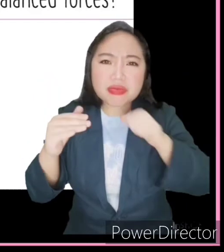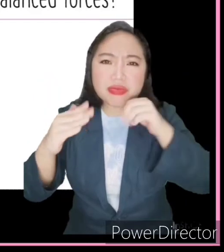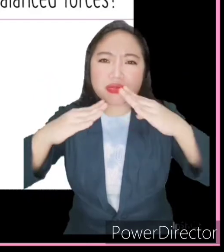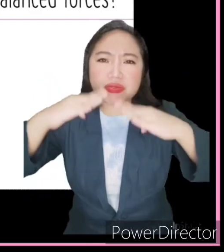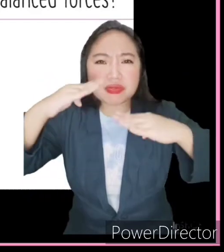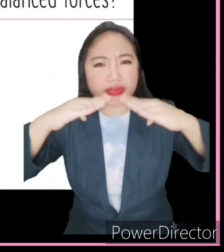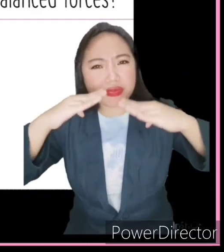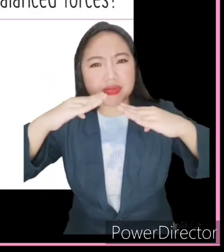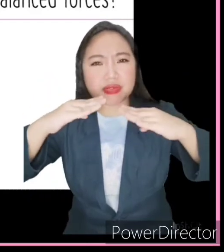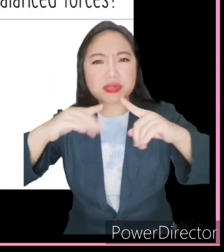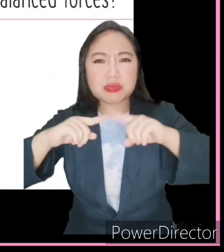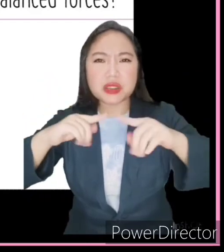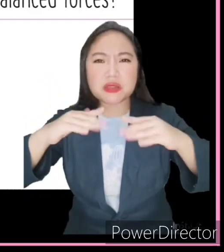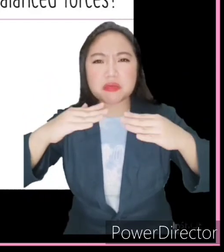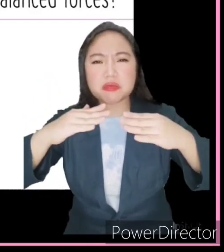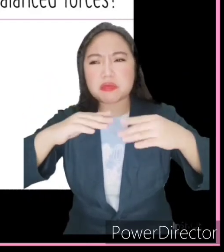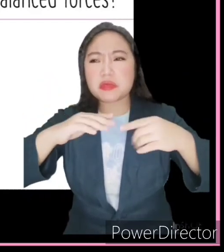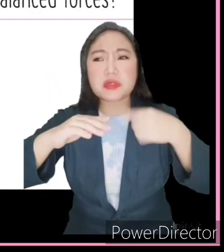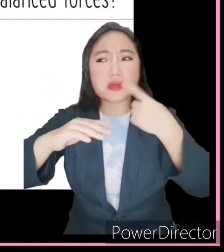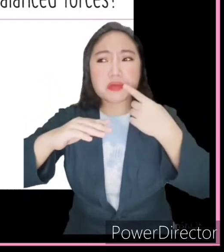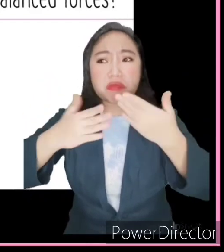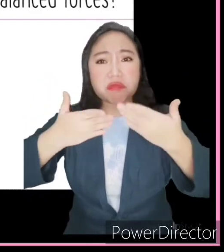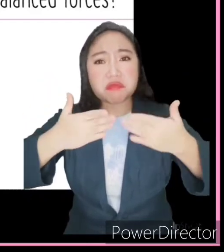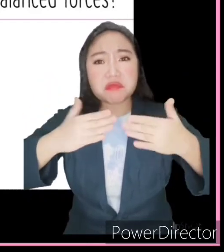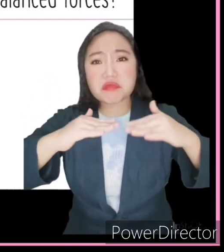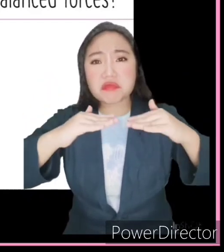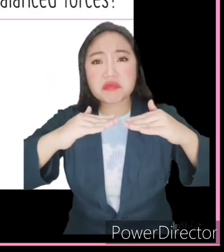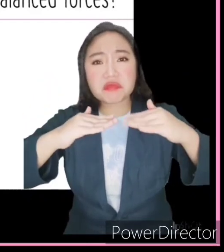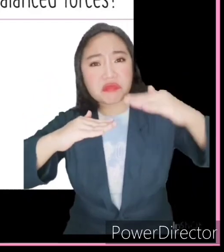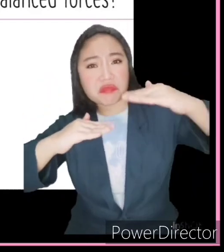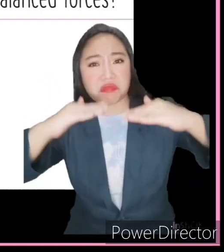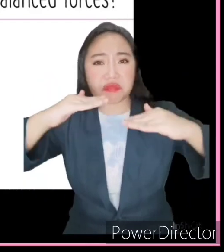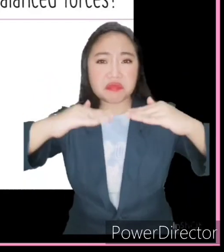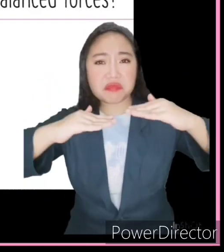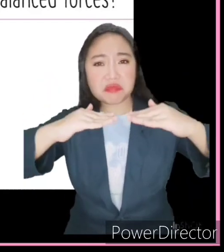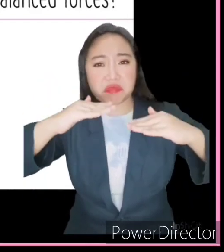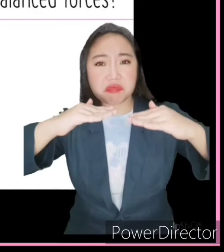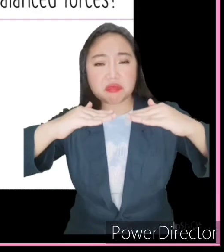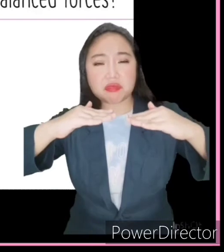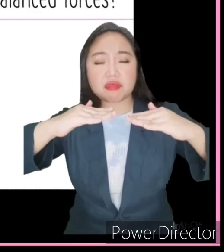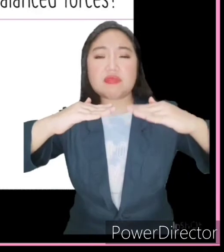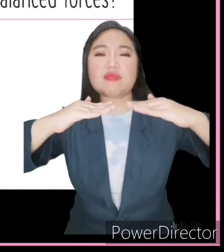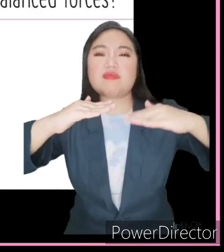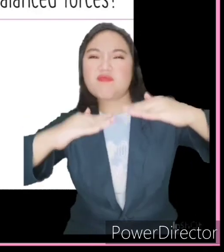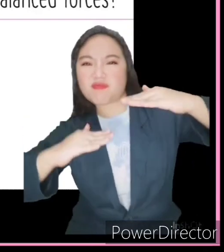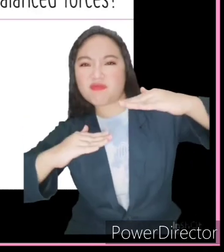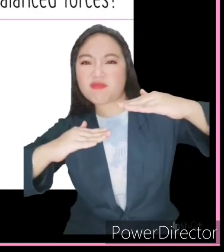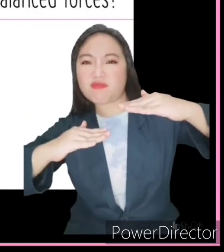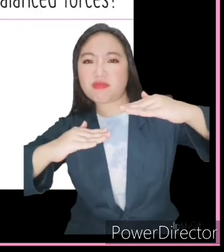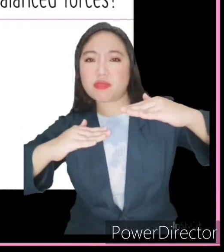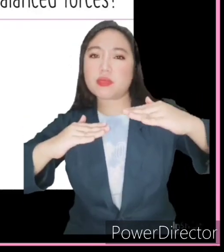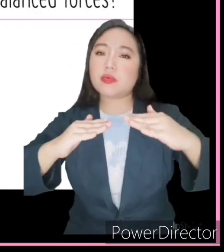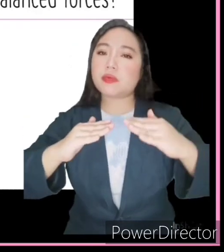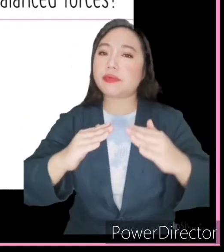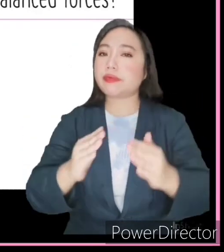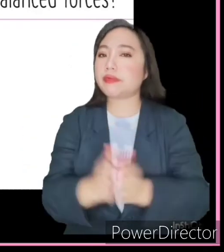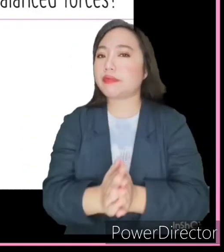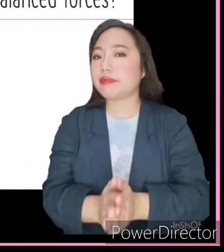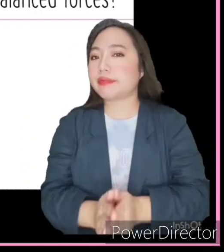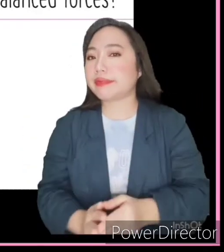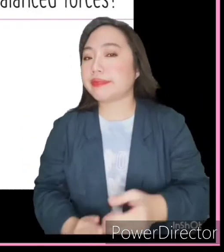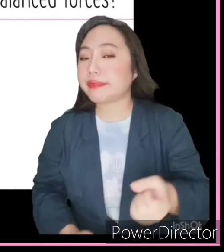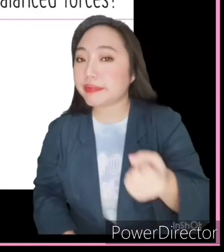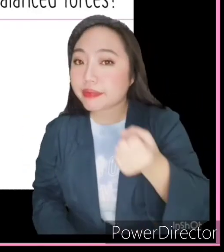equal. So that means it's not balanced. One would win and one would lose.